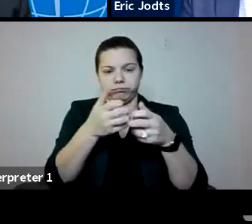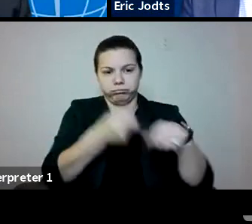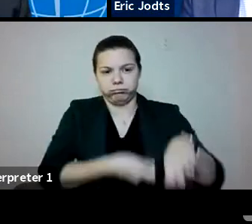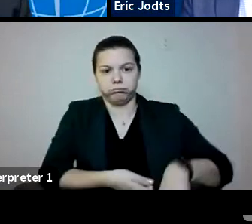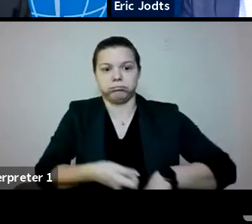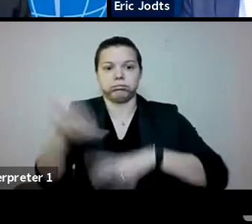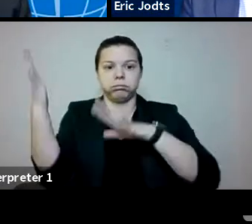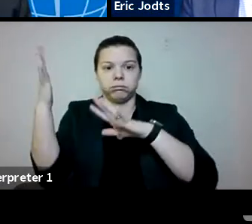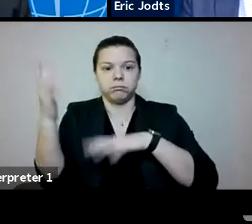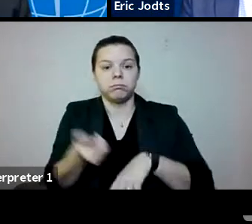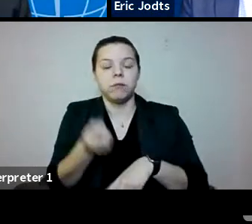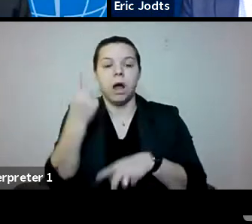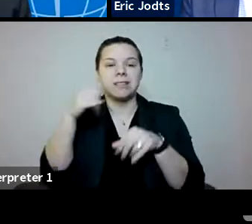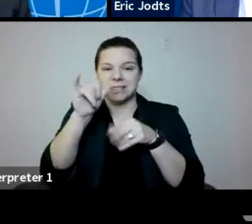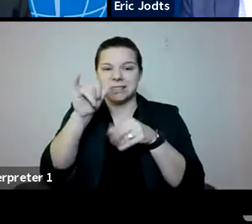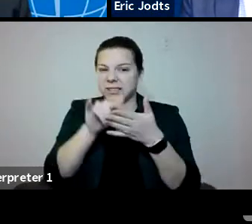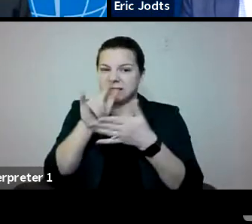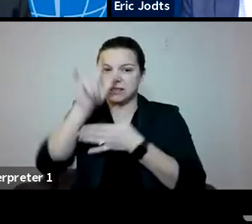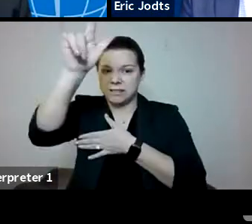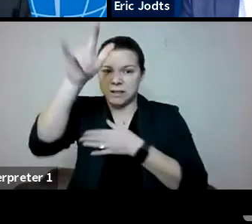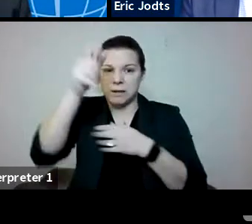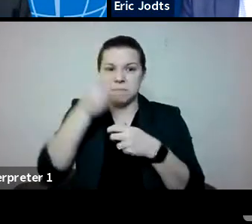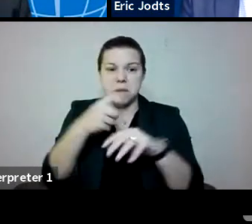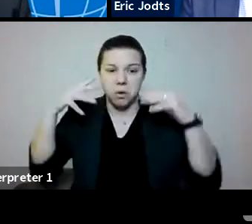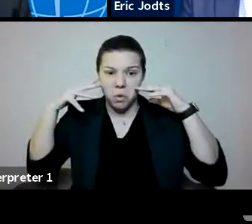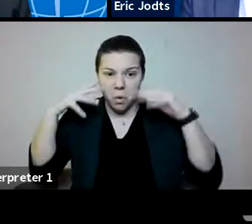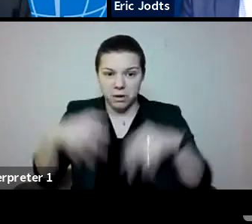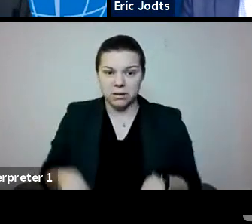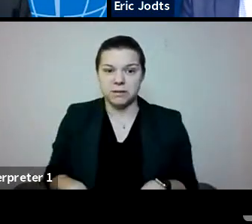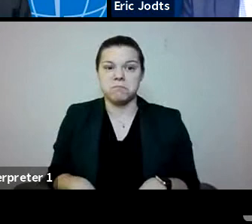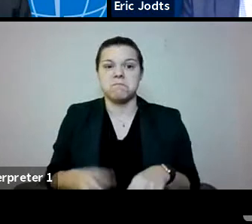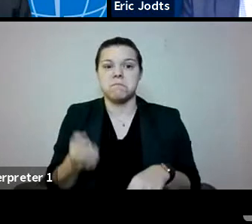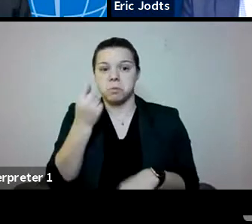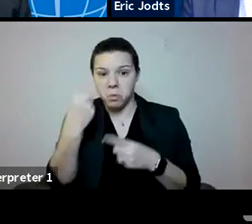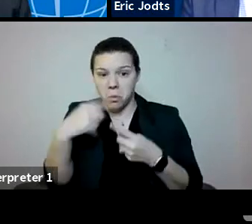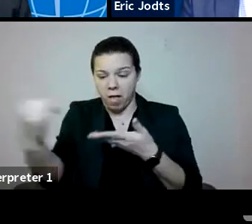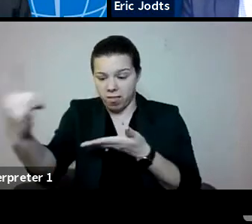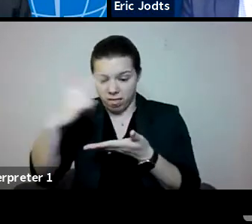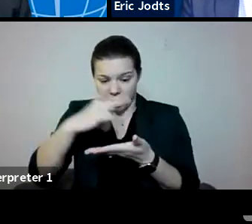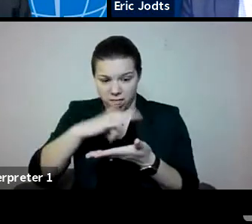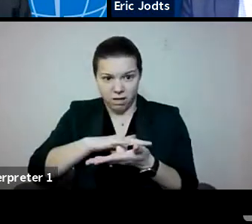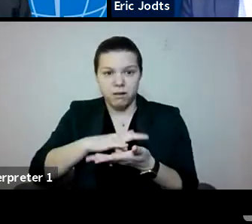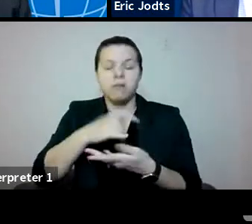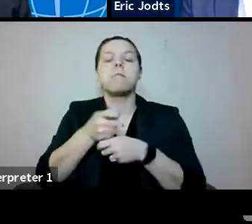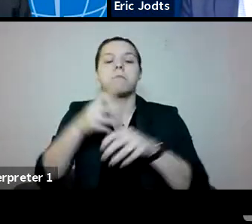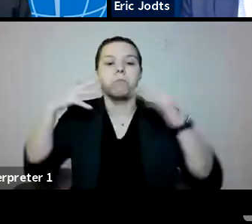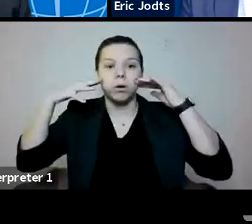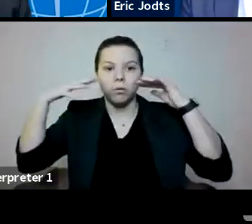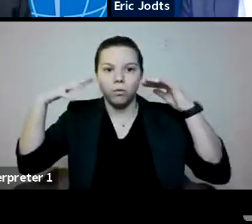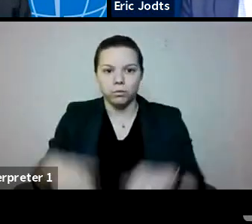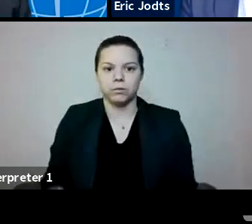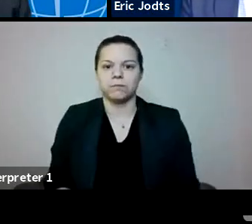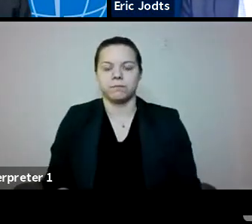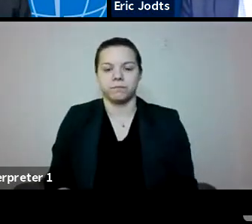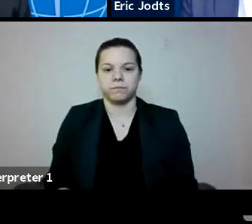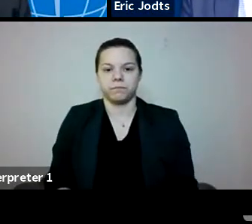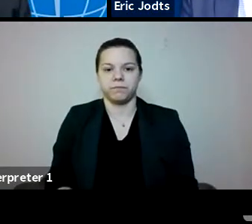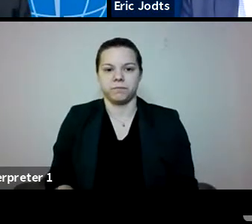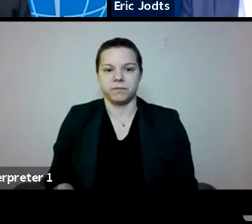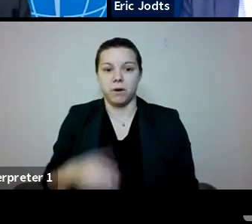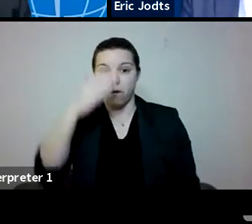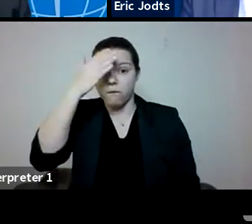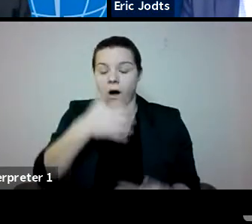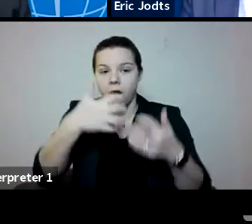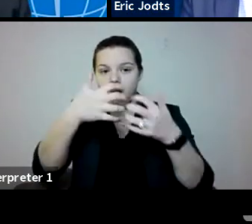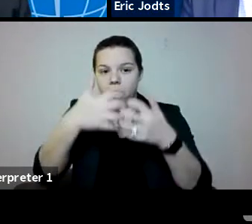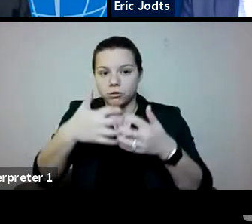moving through the air, it makes noise. It saws landing gear, that makes noise. You still have a fan on the front of the engine that